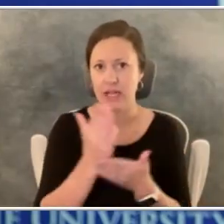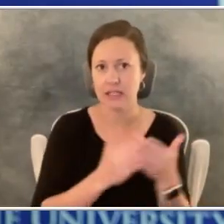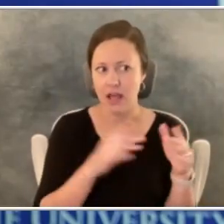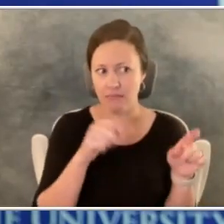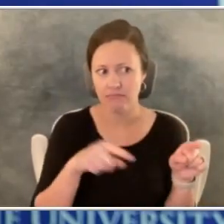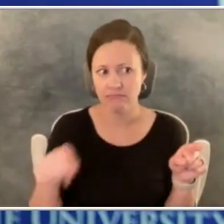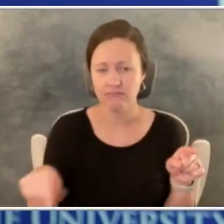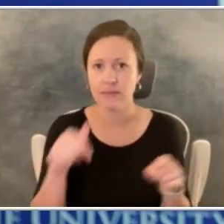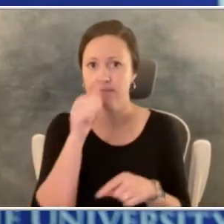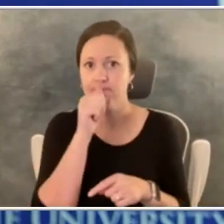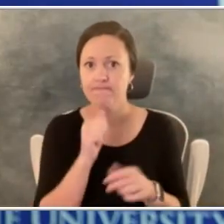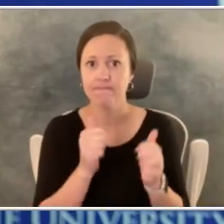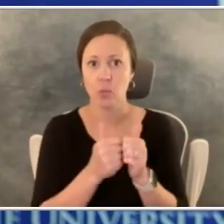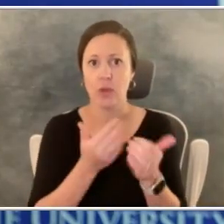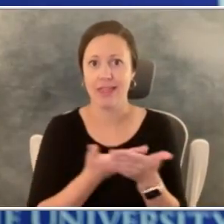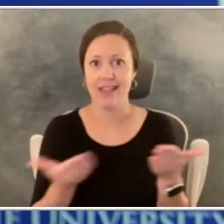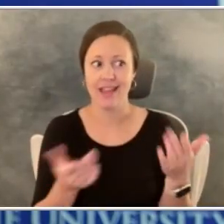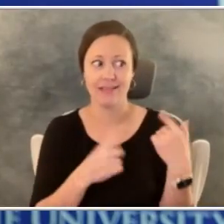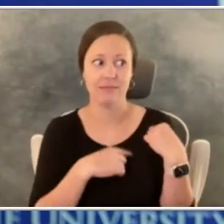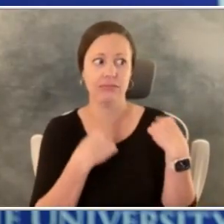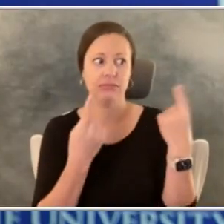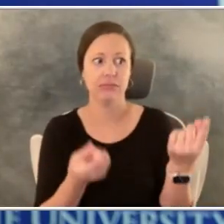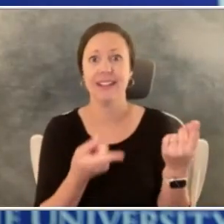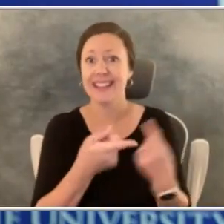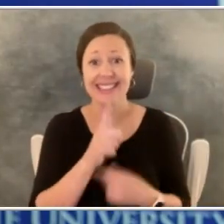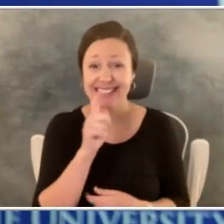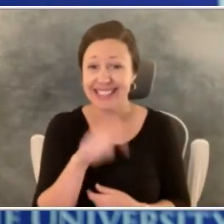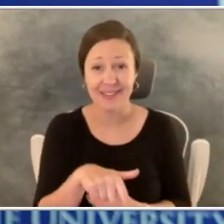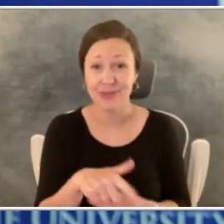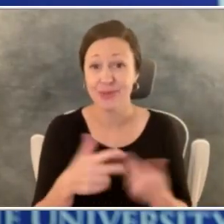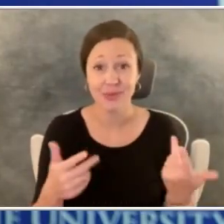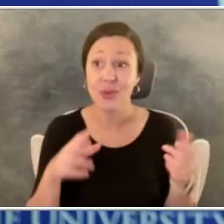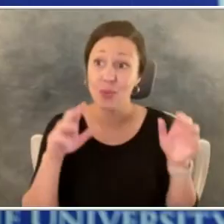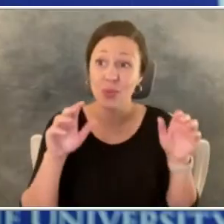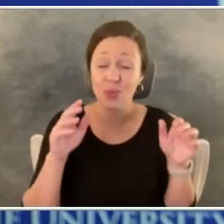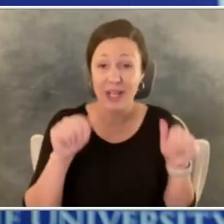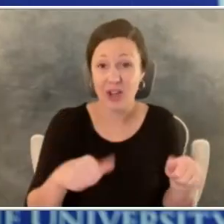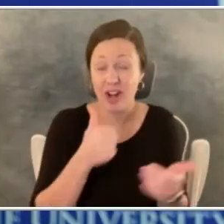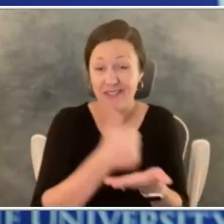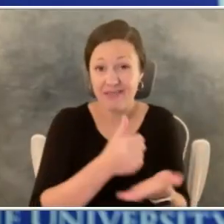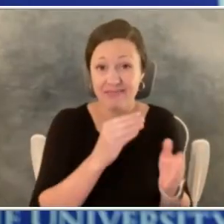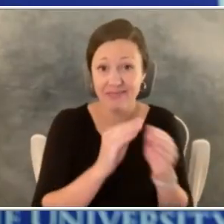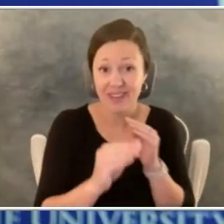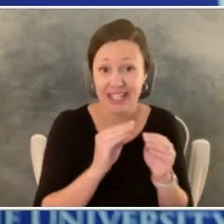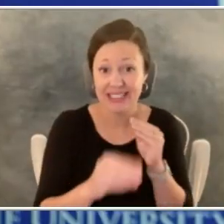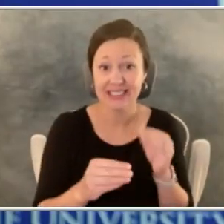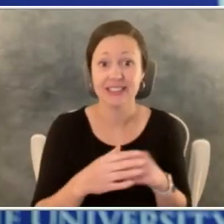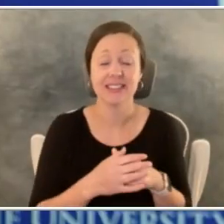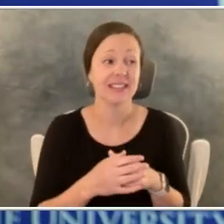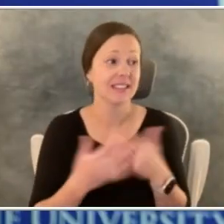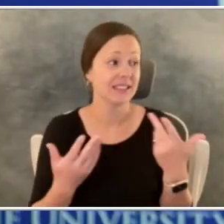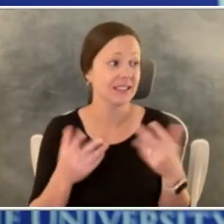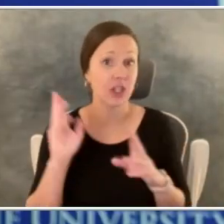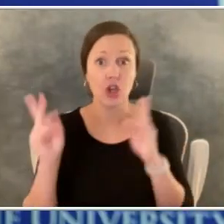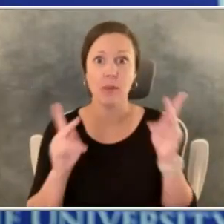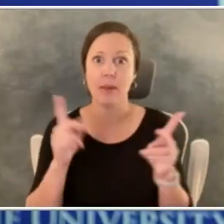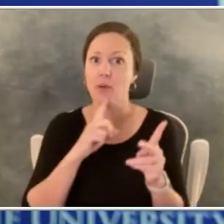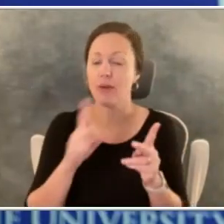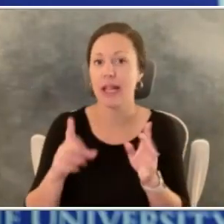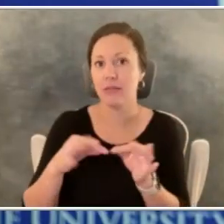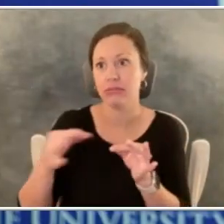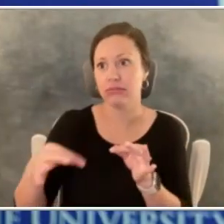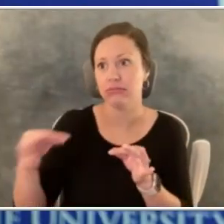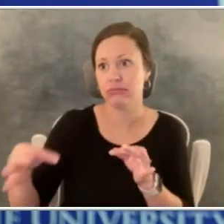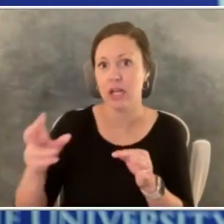that they didn't need to suffer from. I have had patients who have put off that once-in-a-lifetime trip because they were afraid they couldn't do